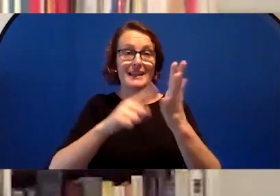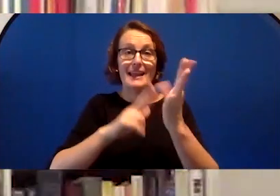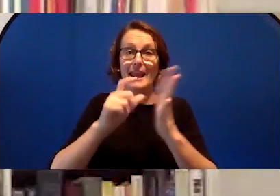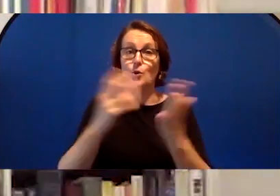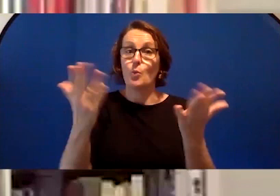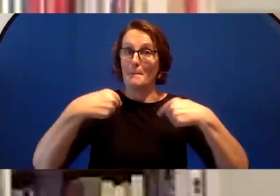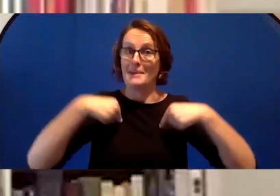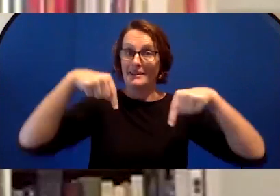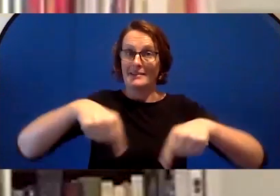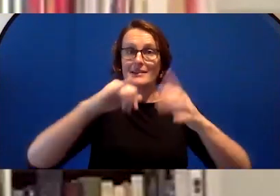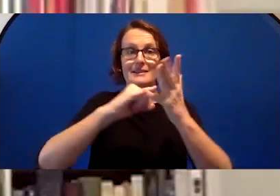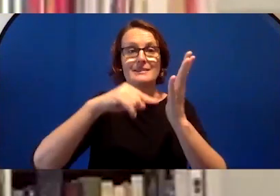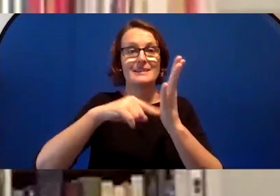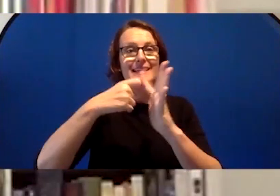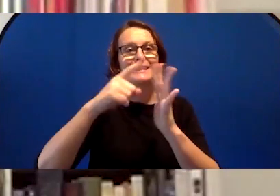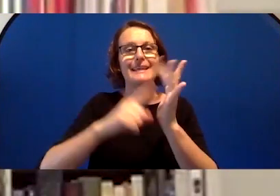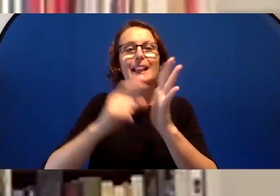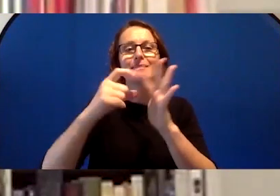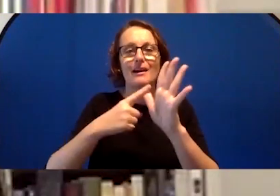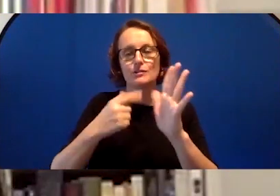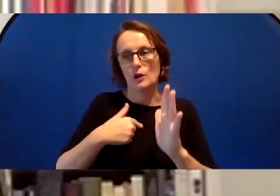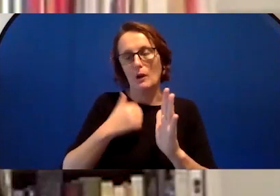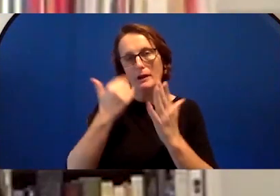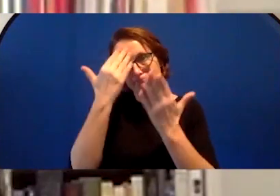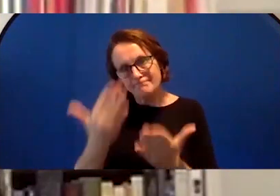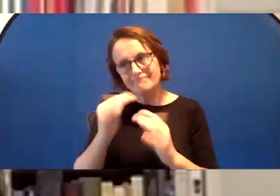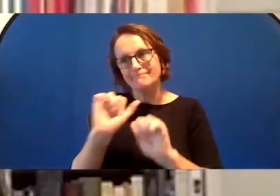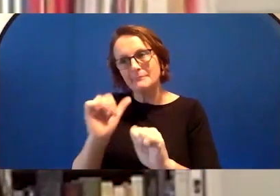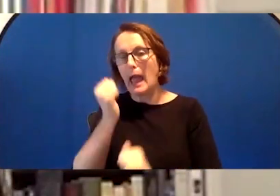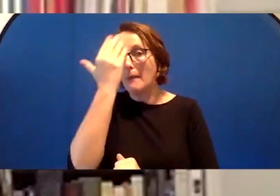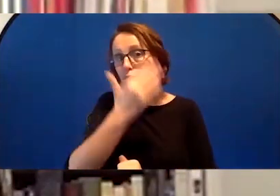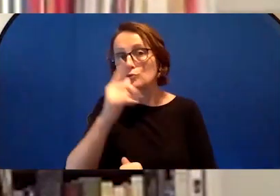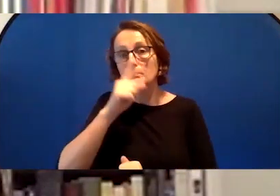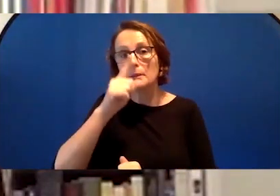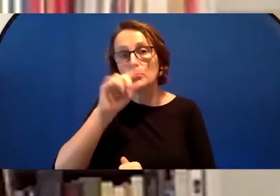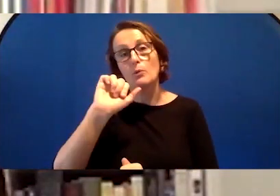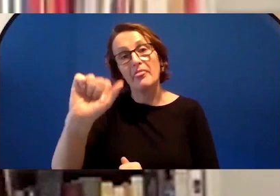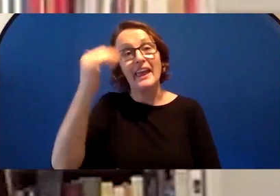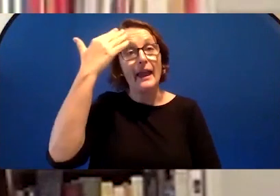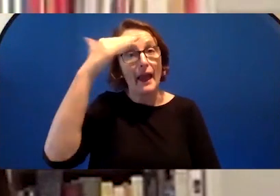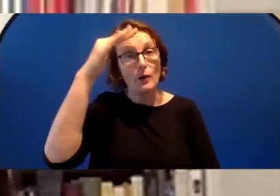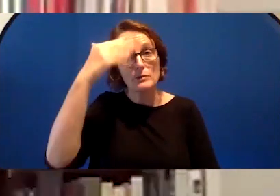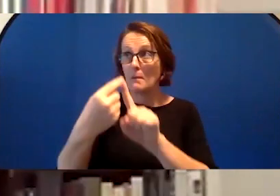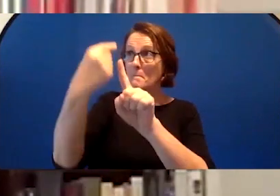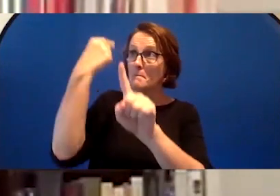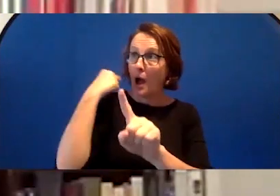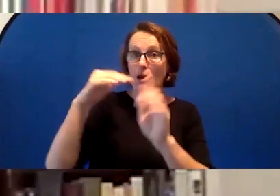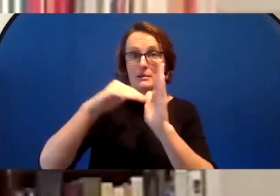St Kilda, Melbourne, that's the Boonwurrung people. And I pay my respects to their elders, past, present, and